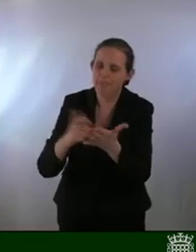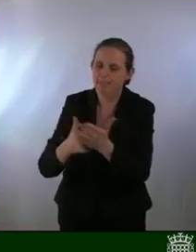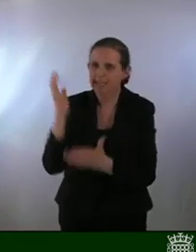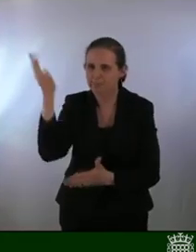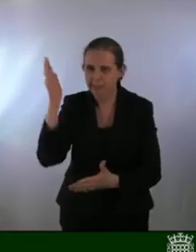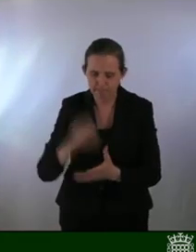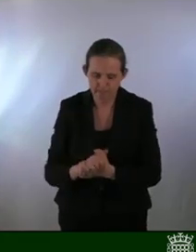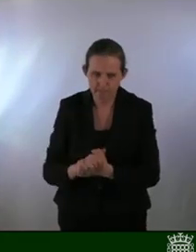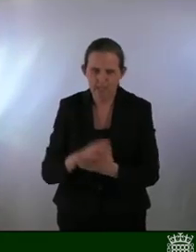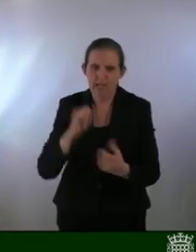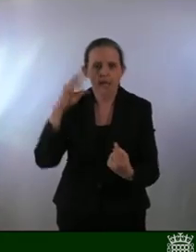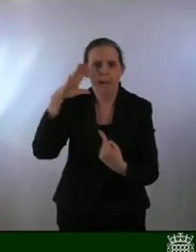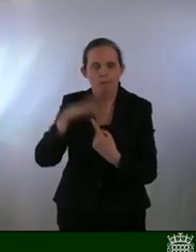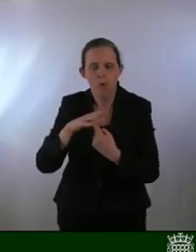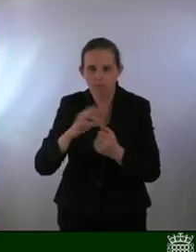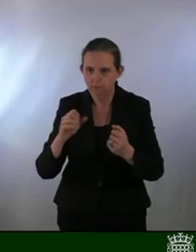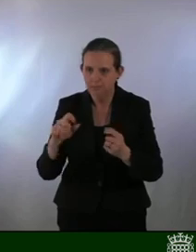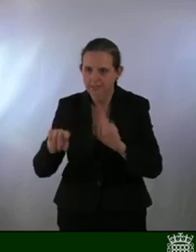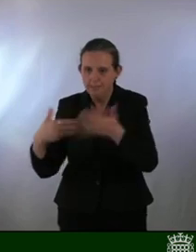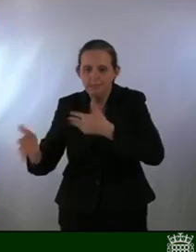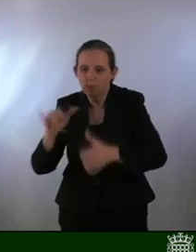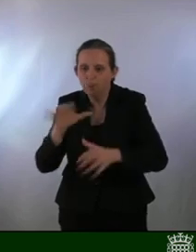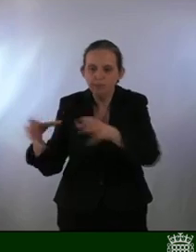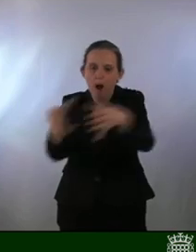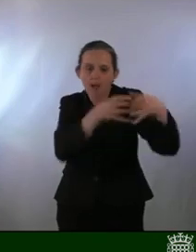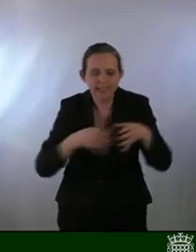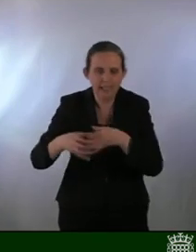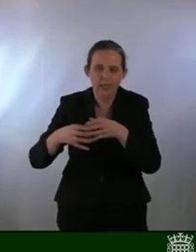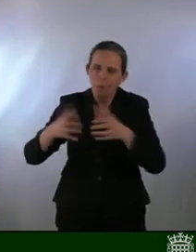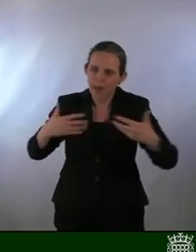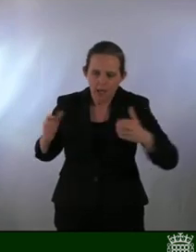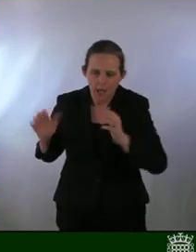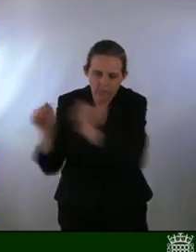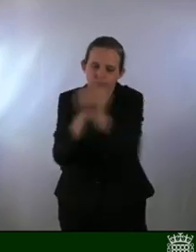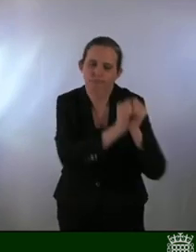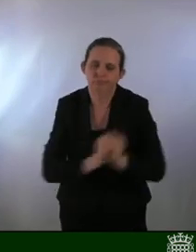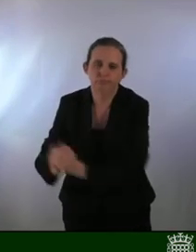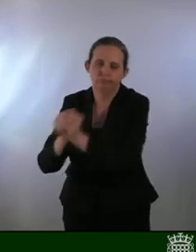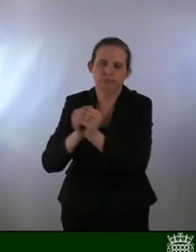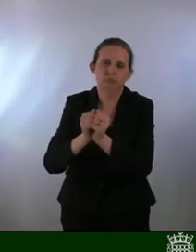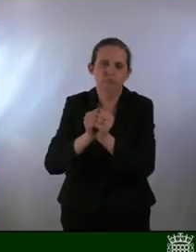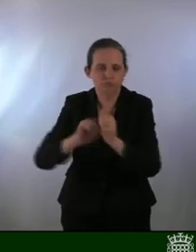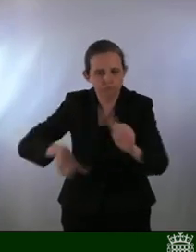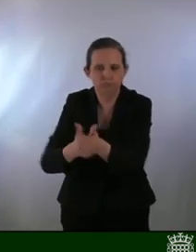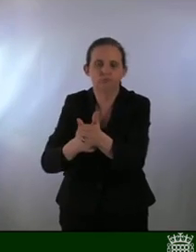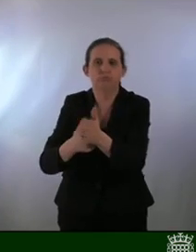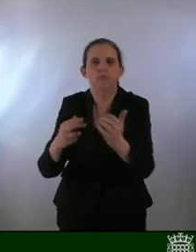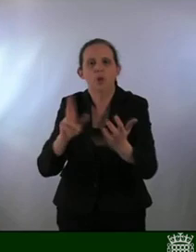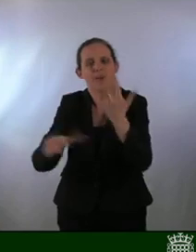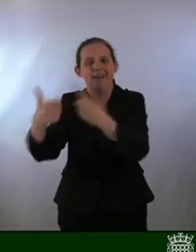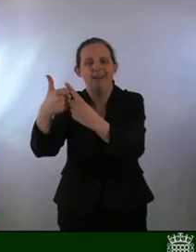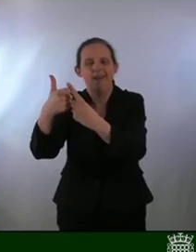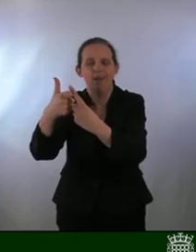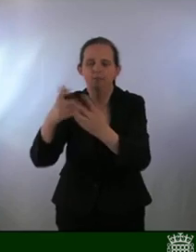come together at times of national crisis as one, and this is the spirit across the House today. In that spirit, can